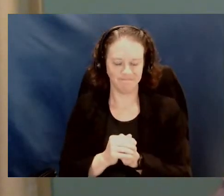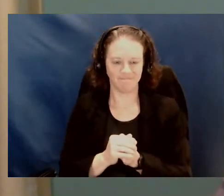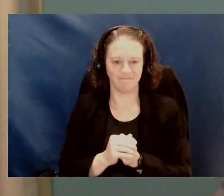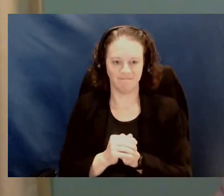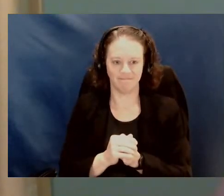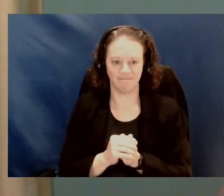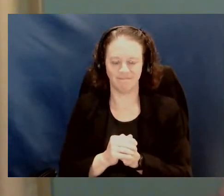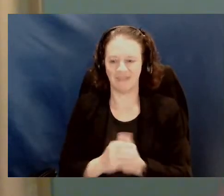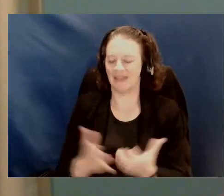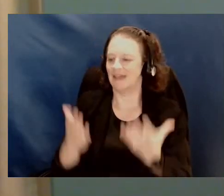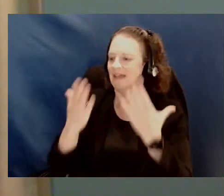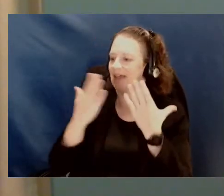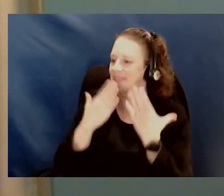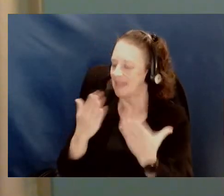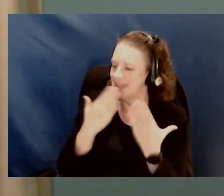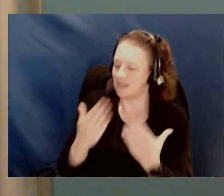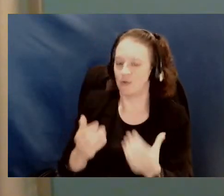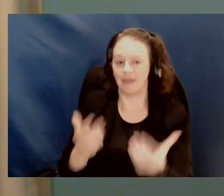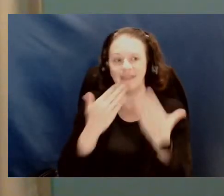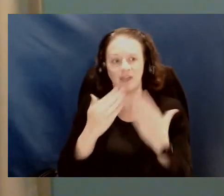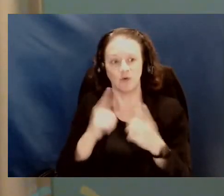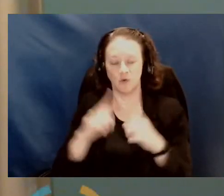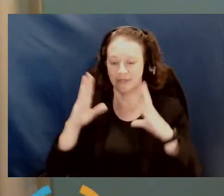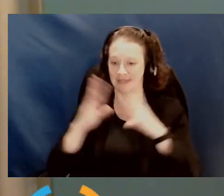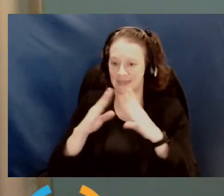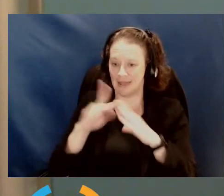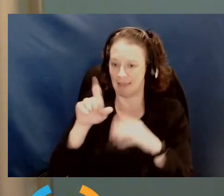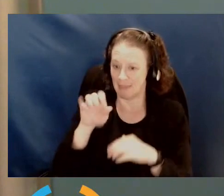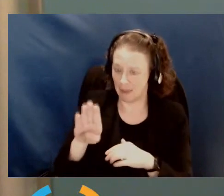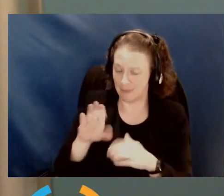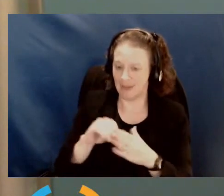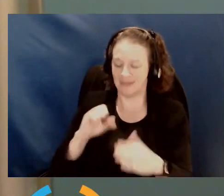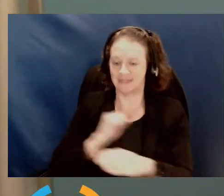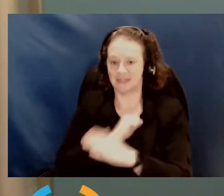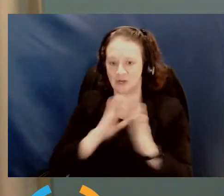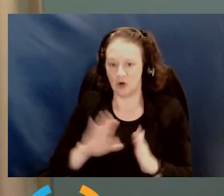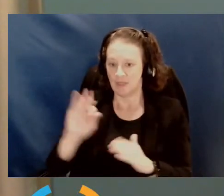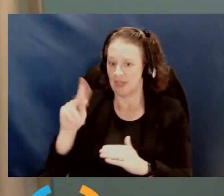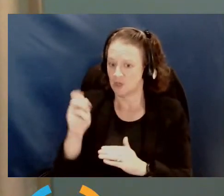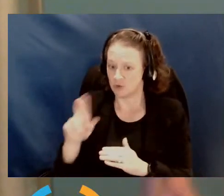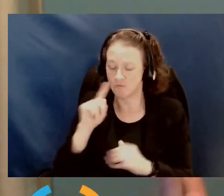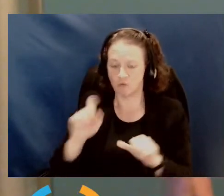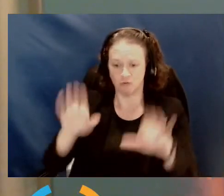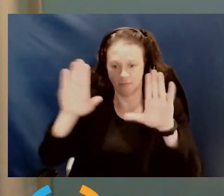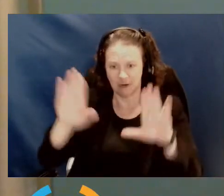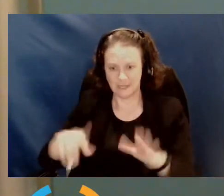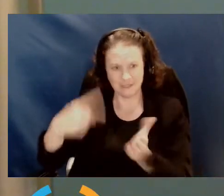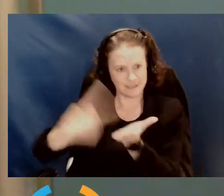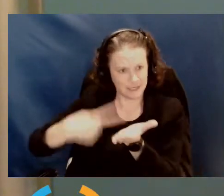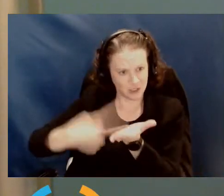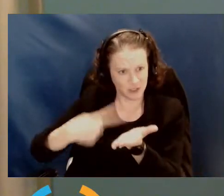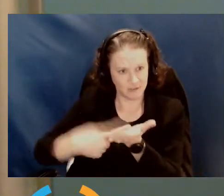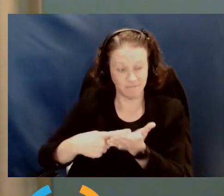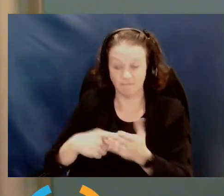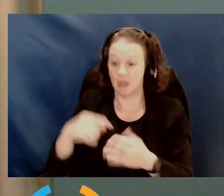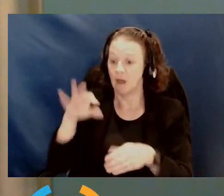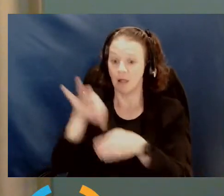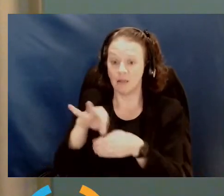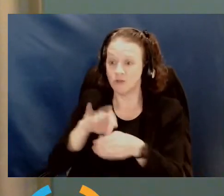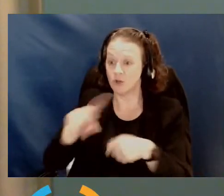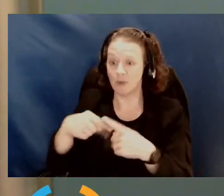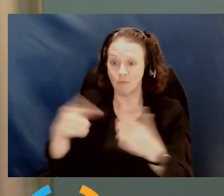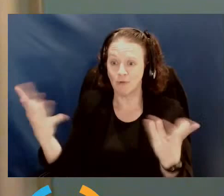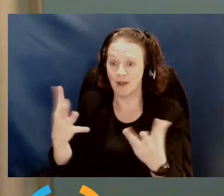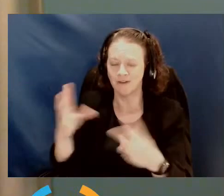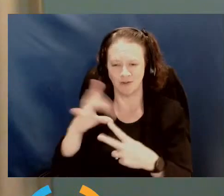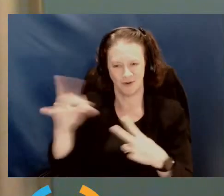Thank you. Well, thank you to the City Club and Senator Thatcher for this great discussion. Elections are about choices, and Oregonians have a